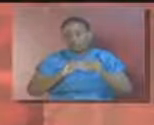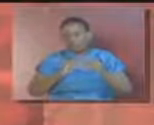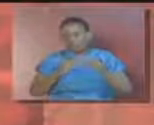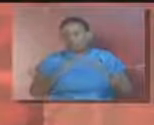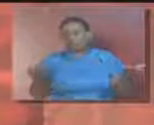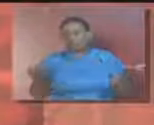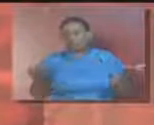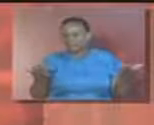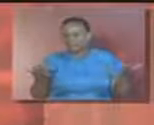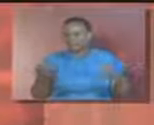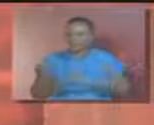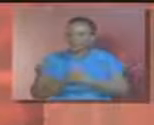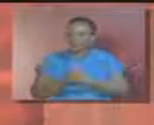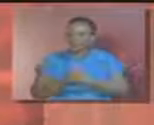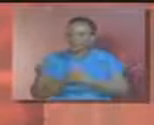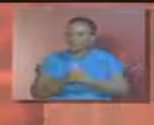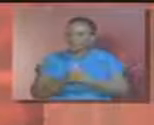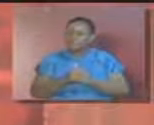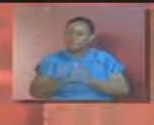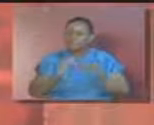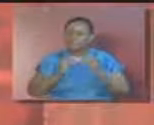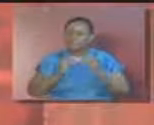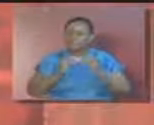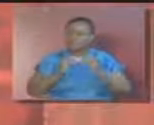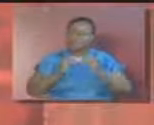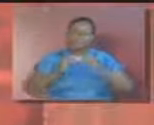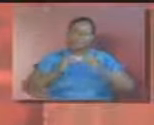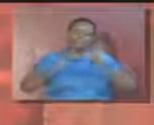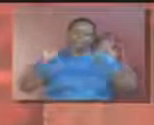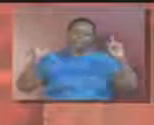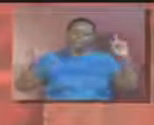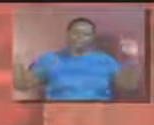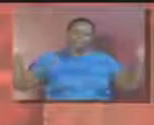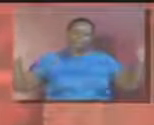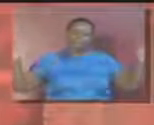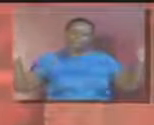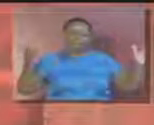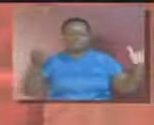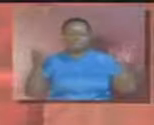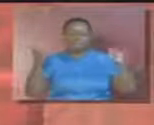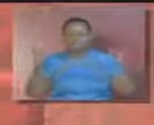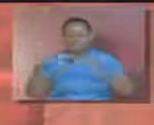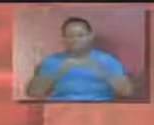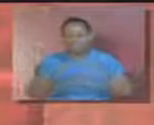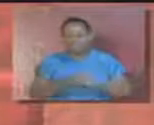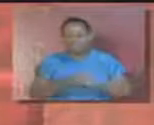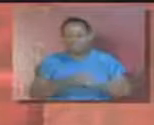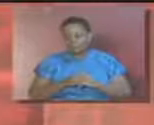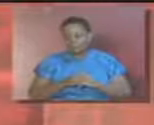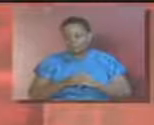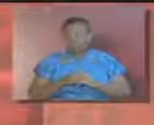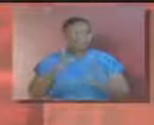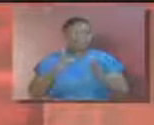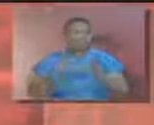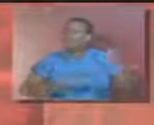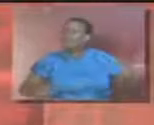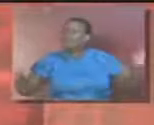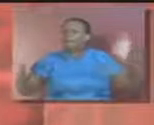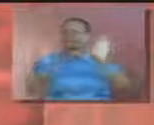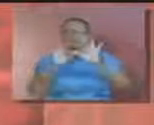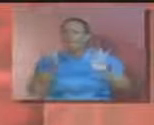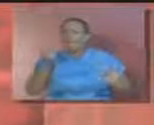viral circulation driven by the previous levels of activity and adherence, or the lack thereof. So